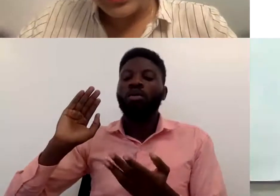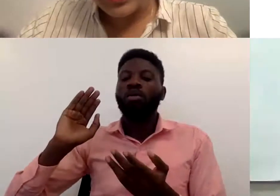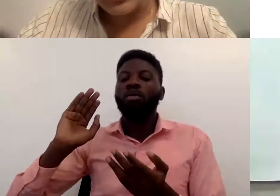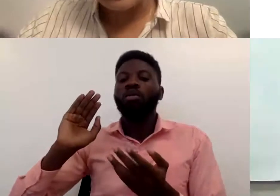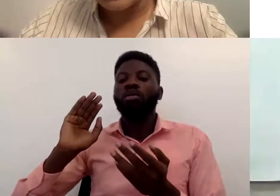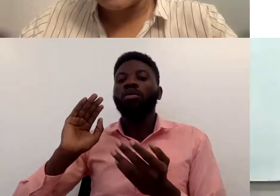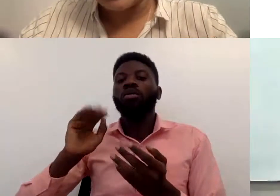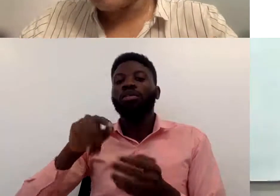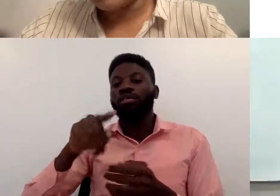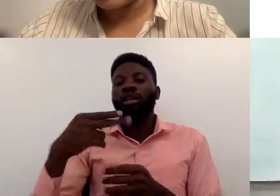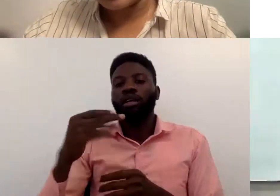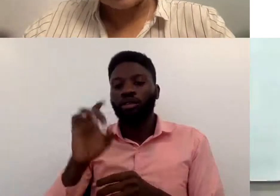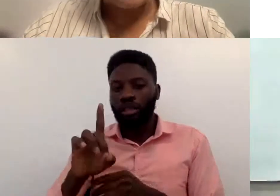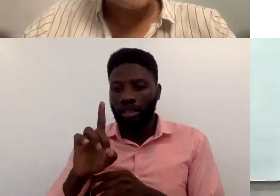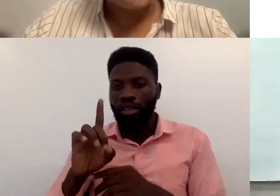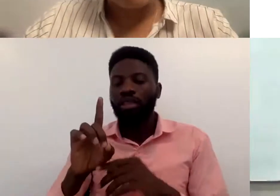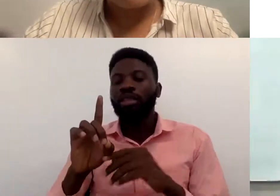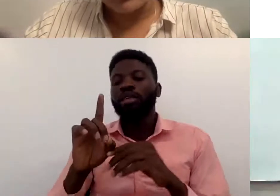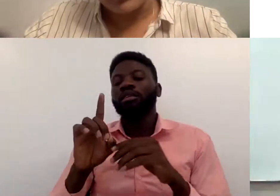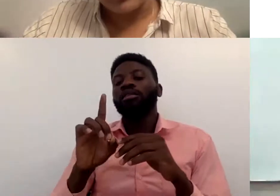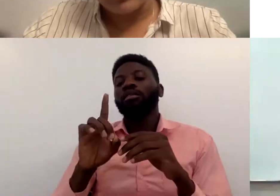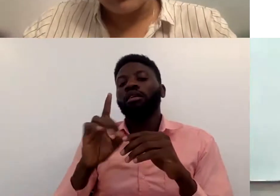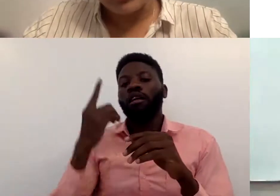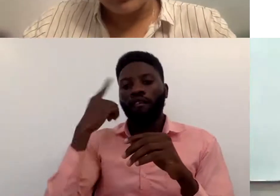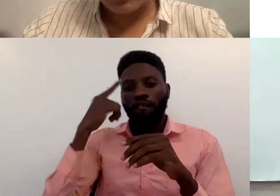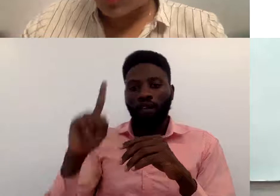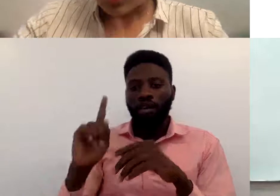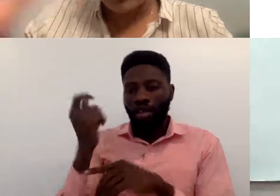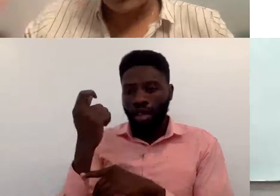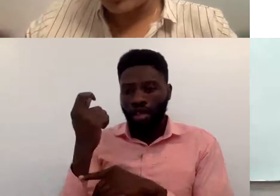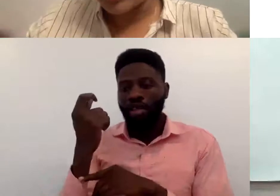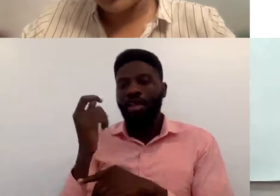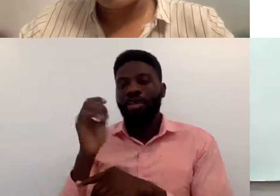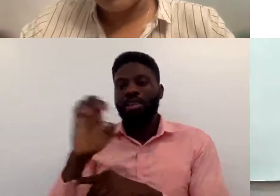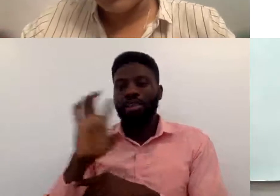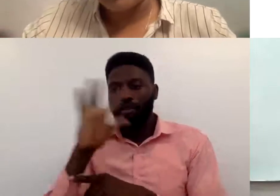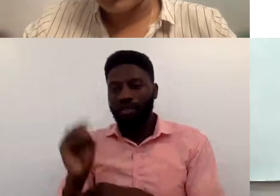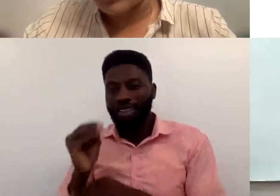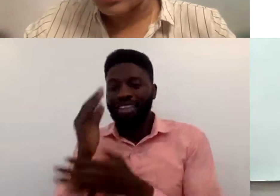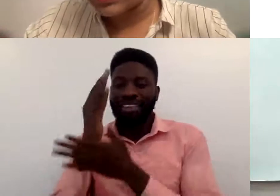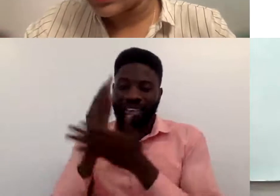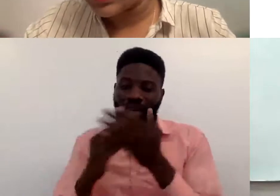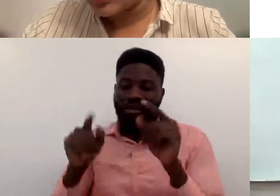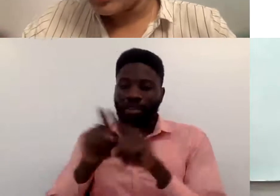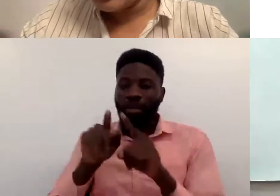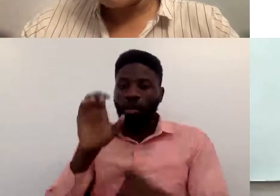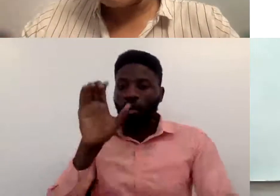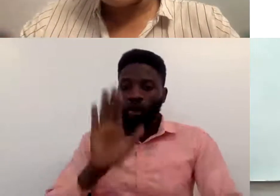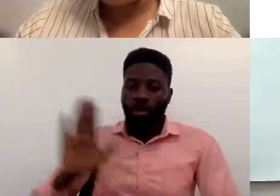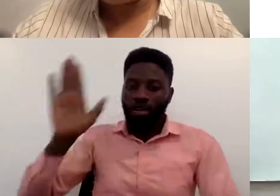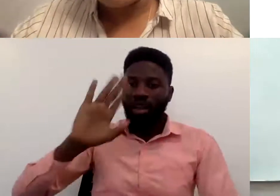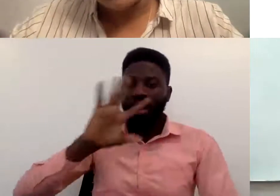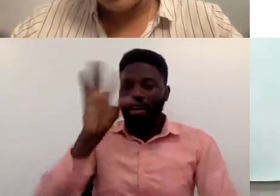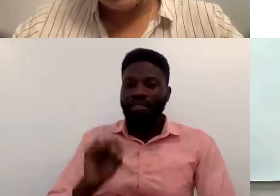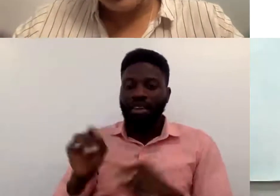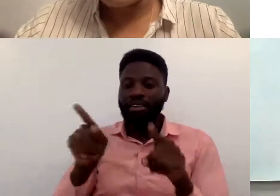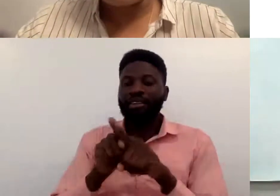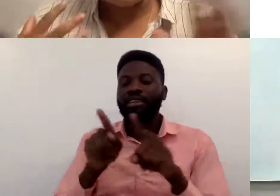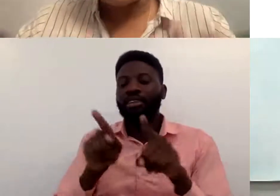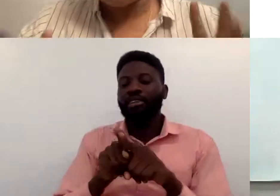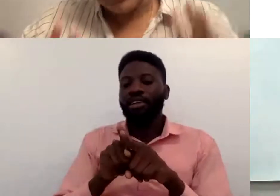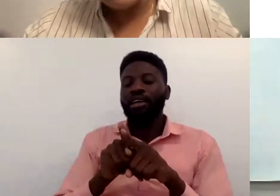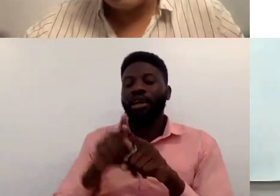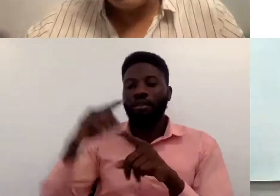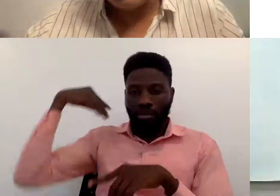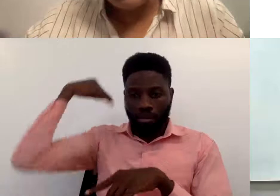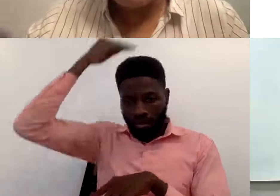departments for Kenya, East Africa, or some even to the whole continent of Africa and Middle East. So without further ado,